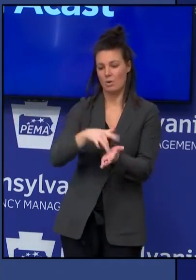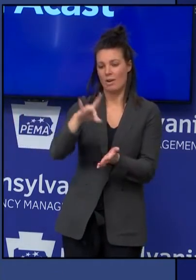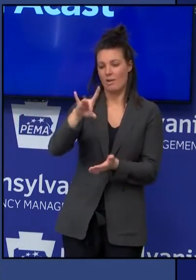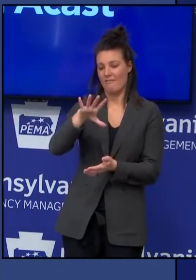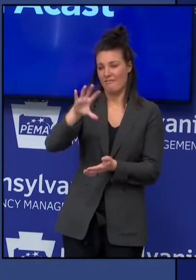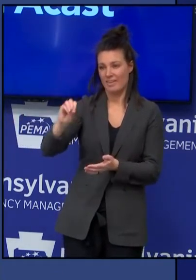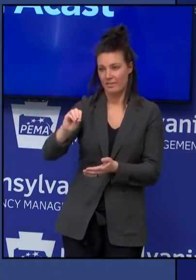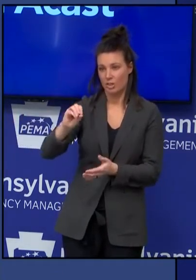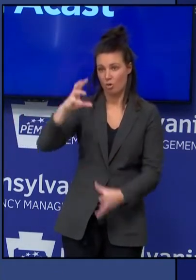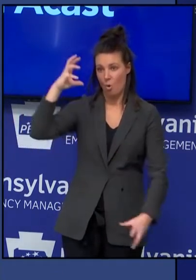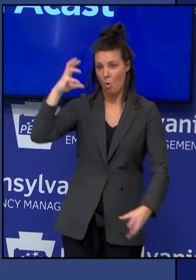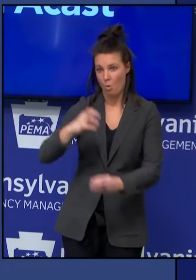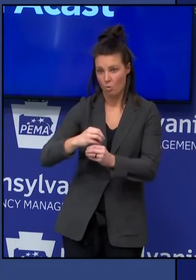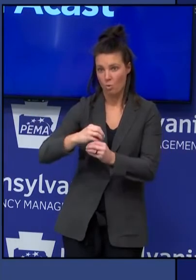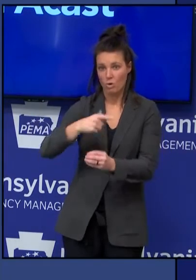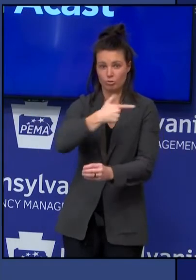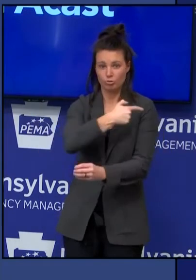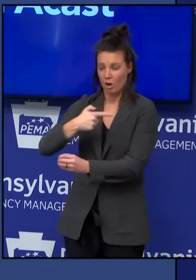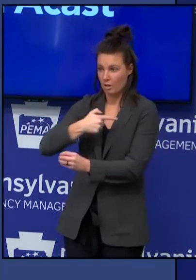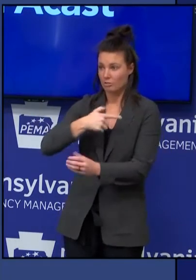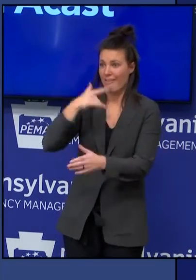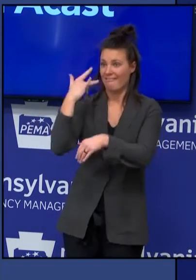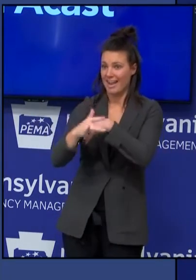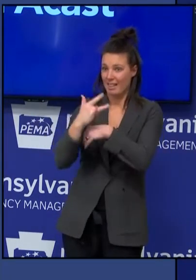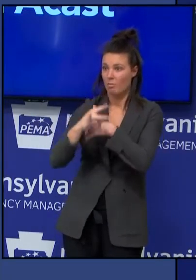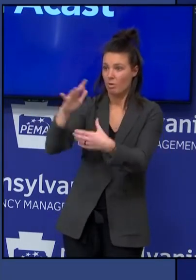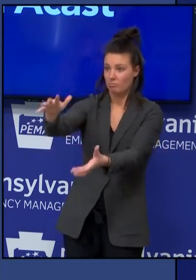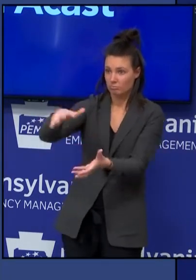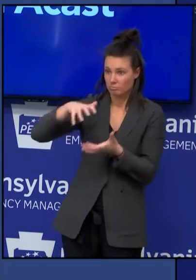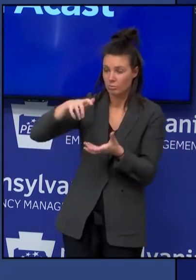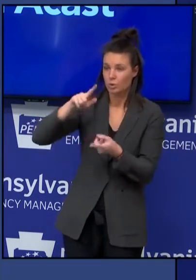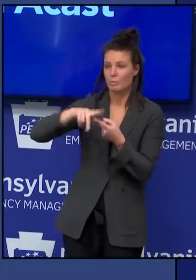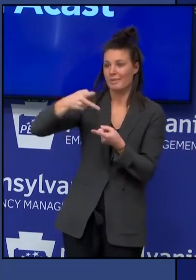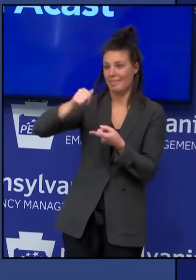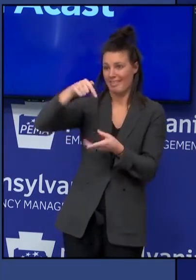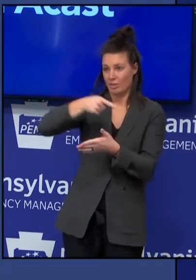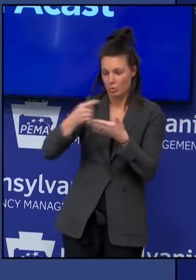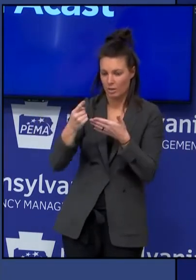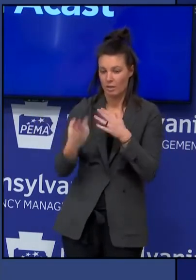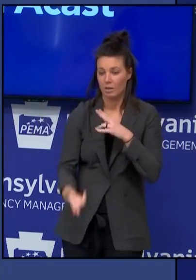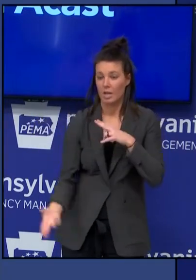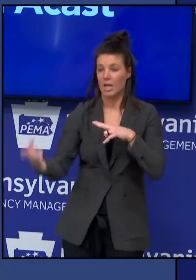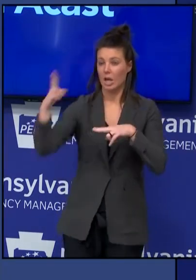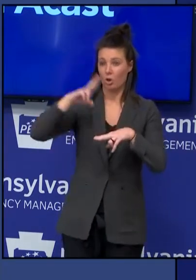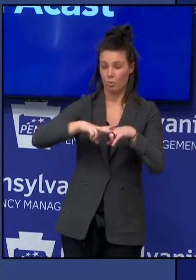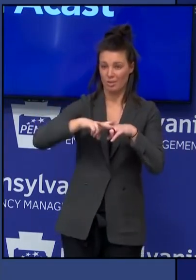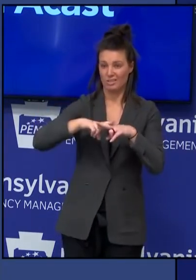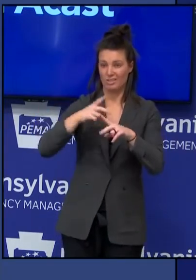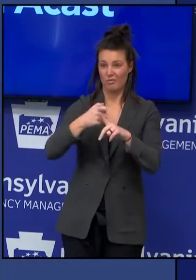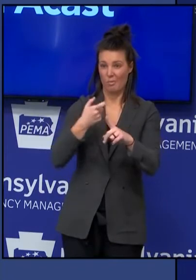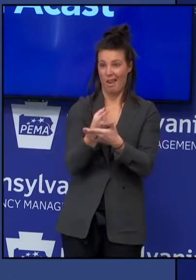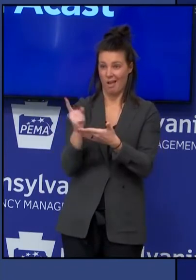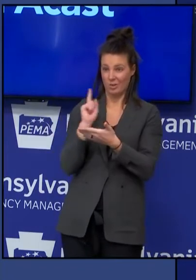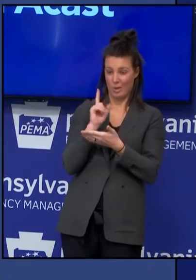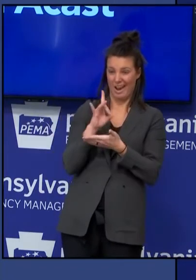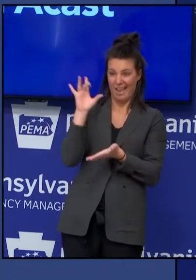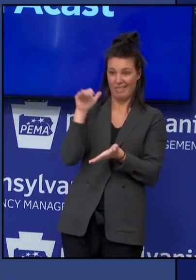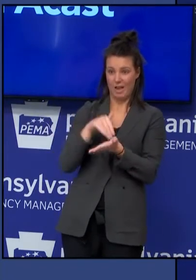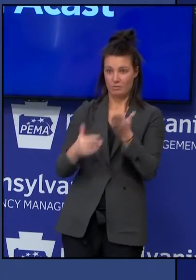326,850 total doses coming into Pennsylvania vaccine providers this week. That is an increase of more than 8,000 doses from last